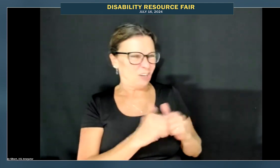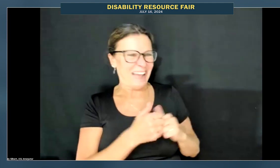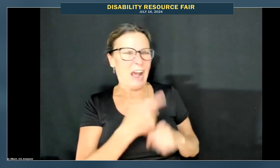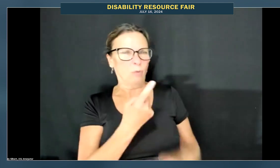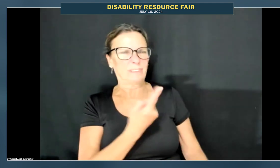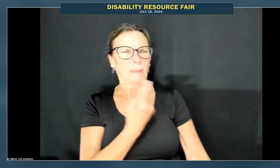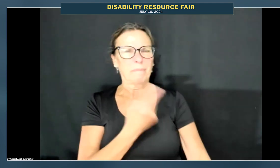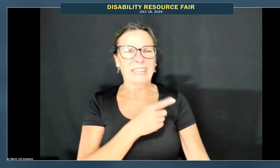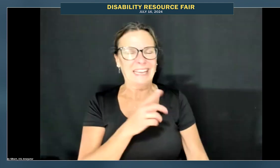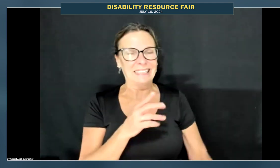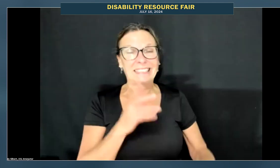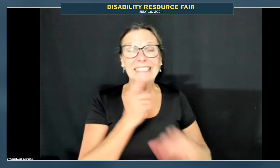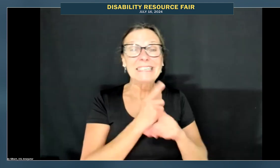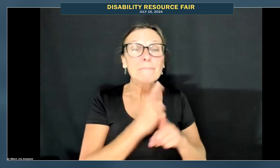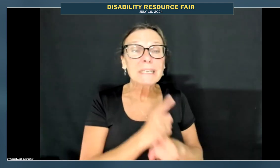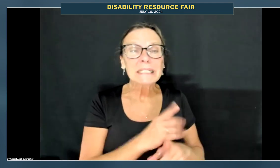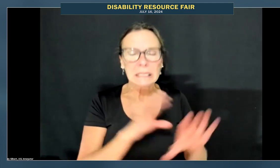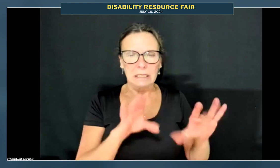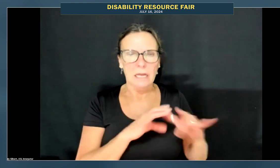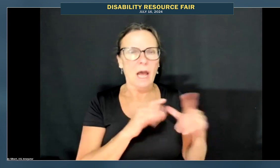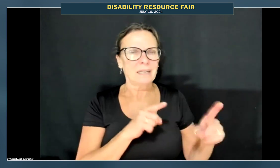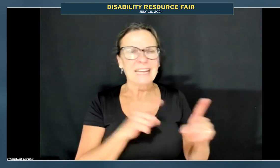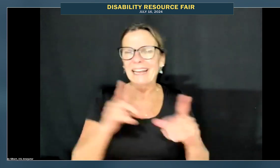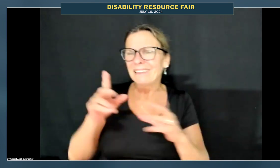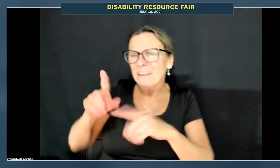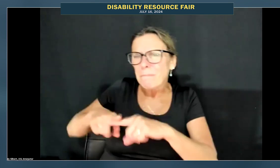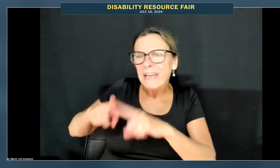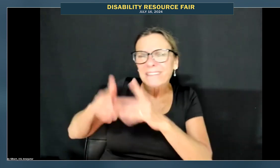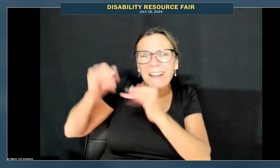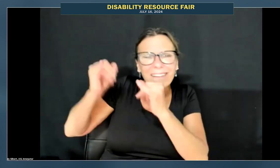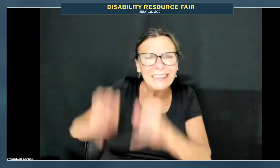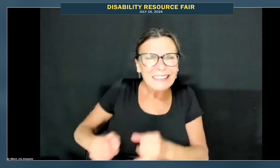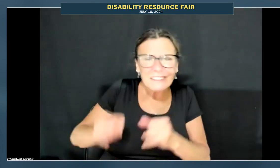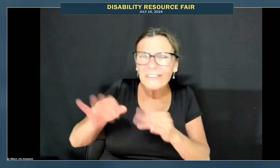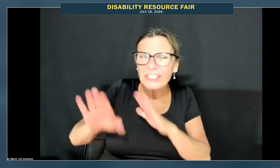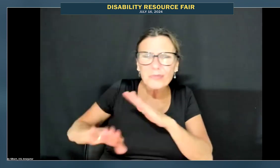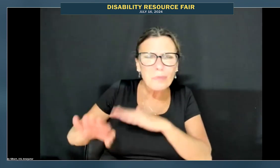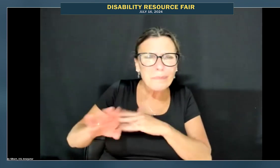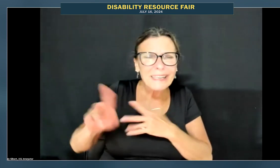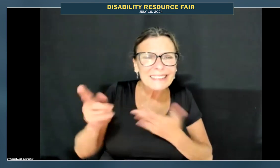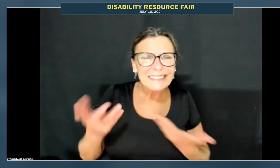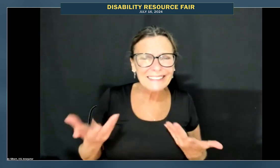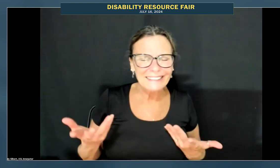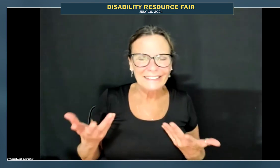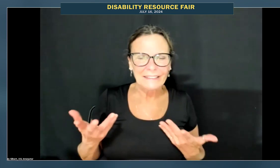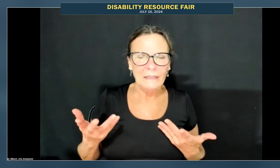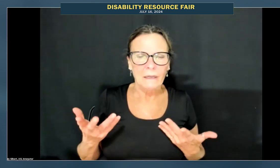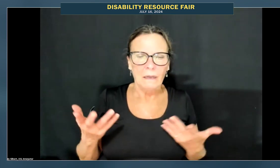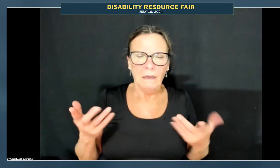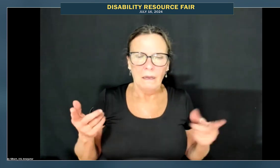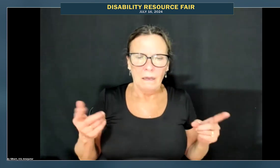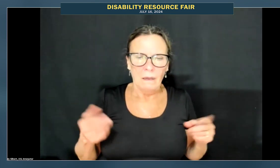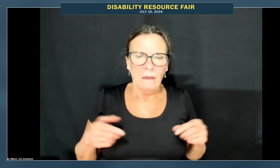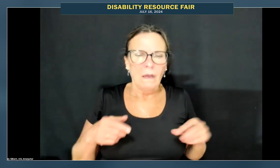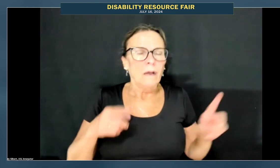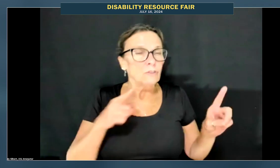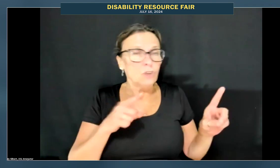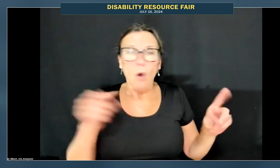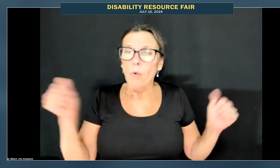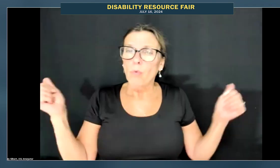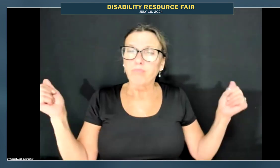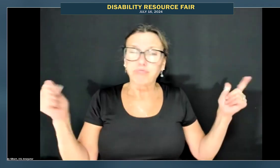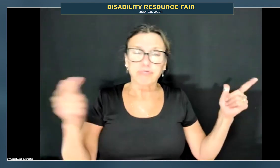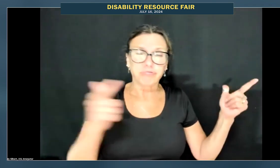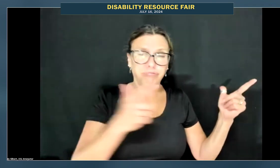an individual basis. Basic proposition that ran across the operation of all departments